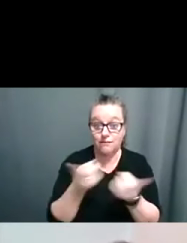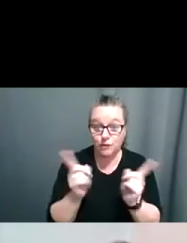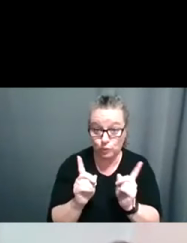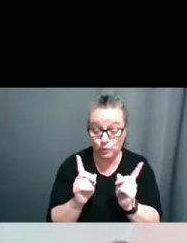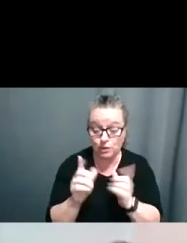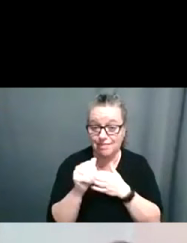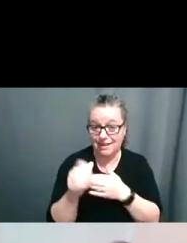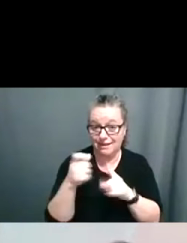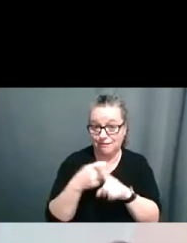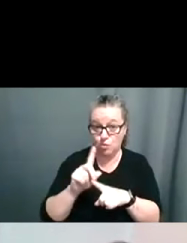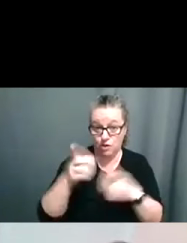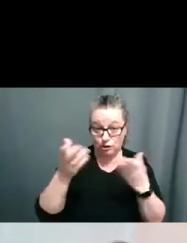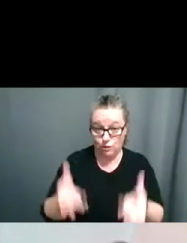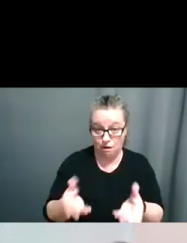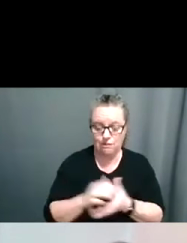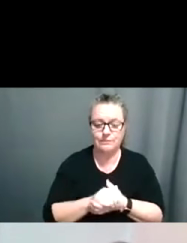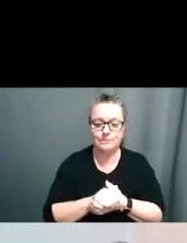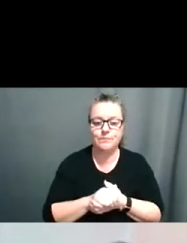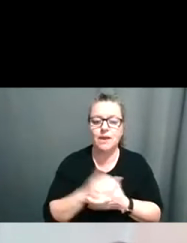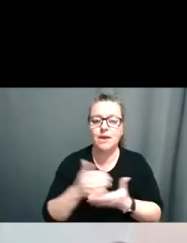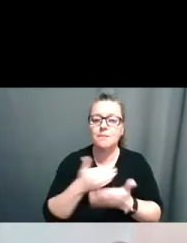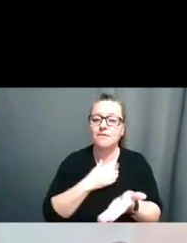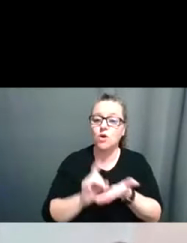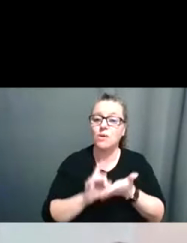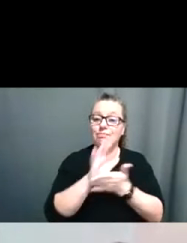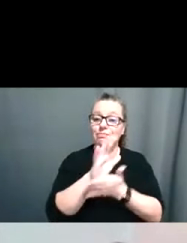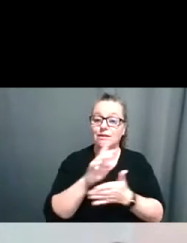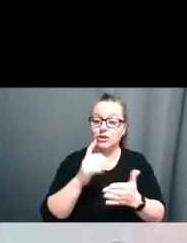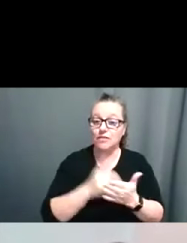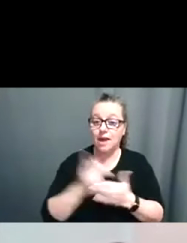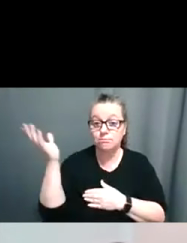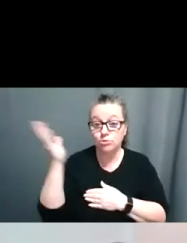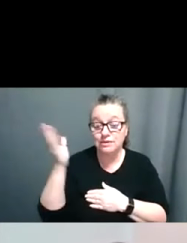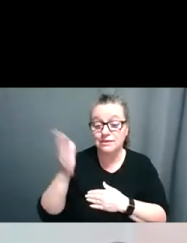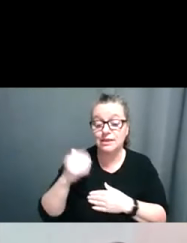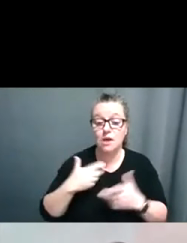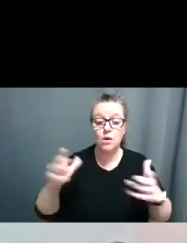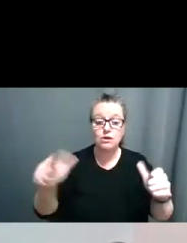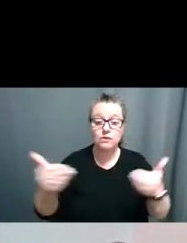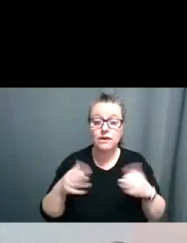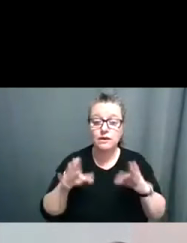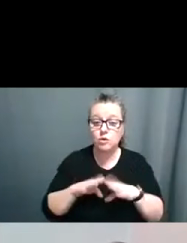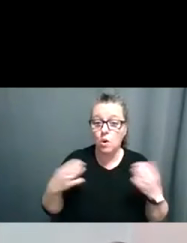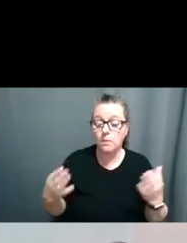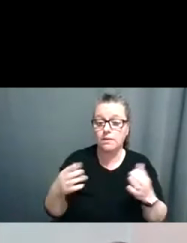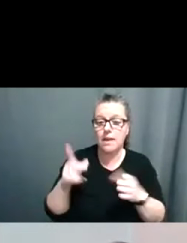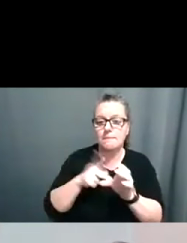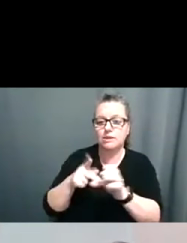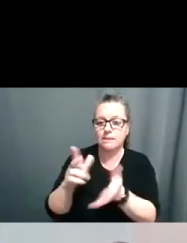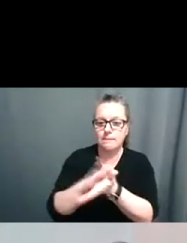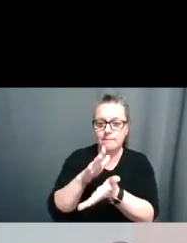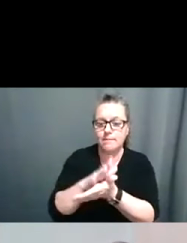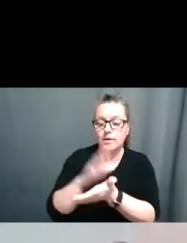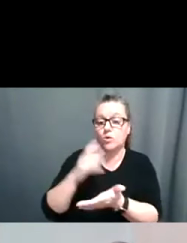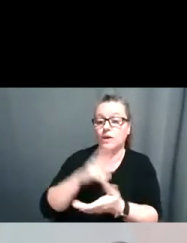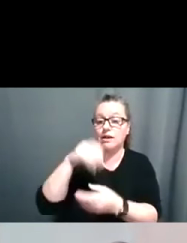are. Before we launch our presentation, I want to invite you to open up the participant worksheet that we've included